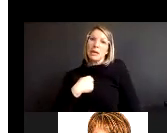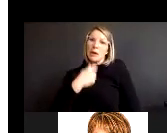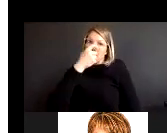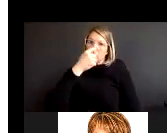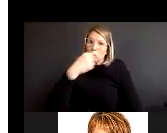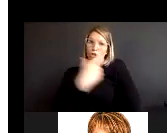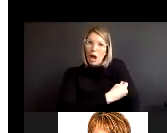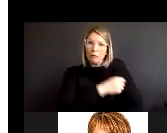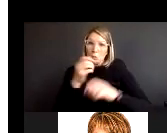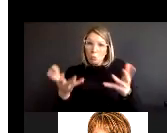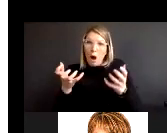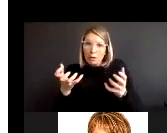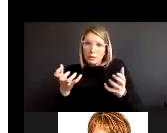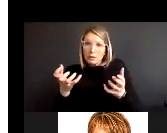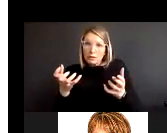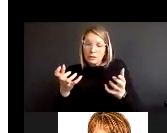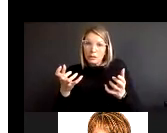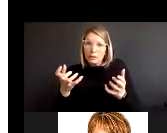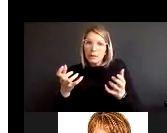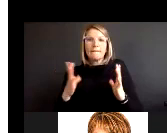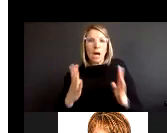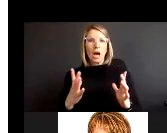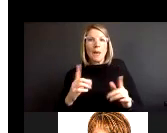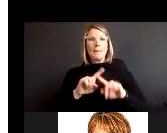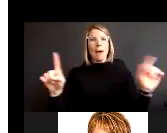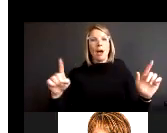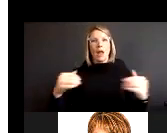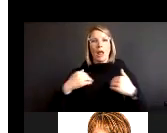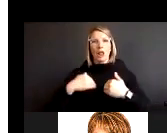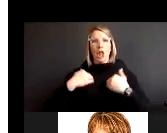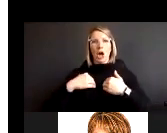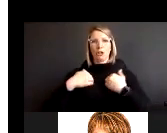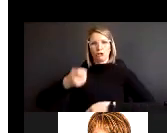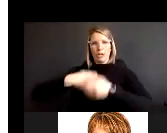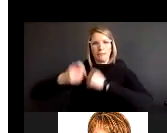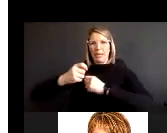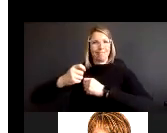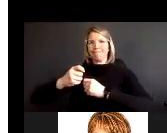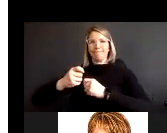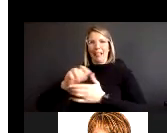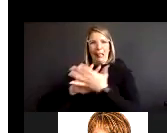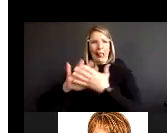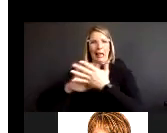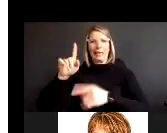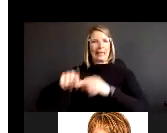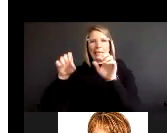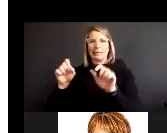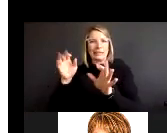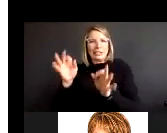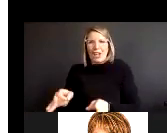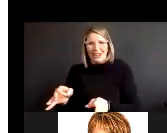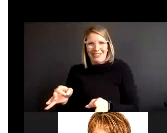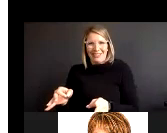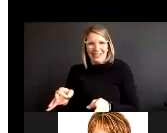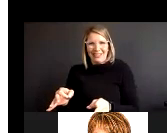make complex decisions like, yes, I will have a lung transplant. So the nature of the decision, so you can see it's